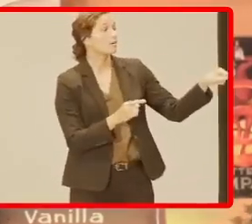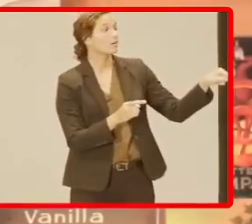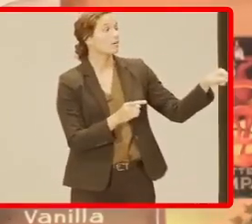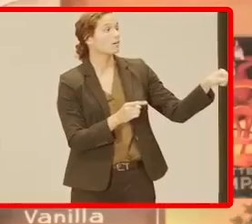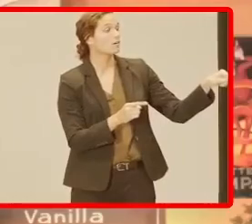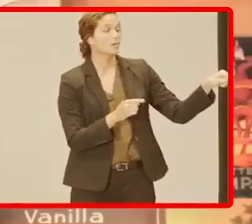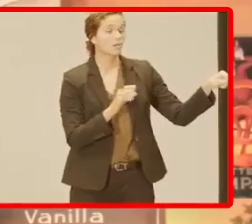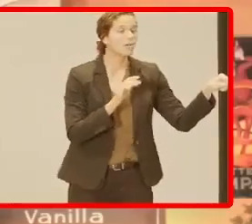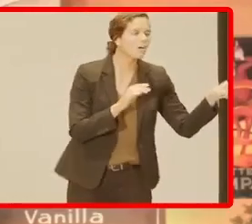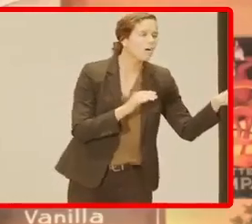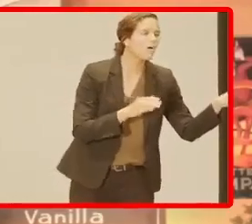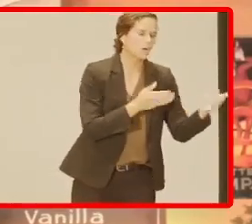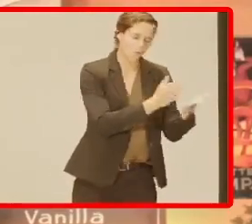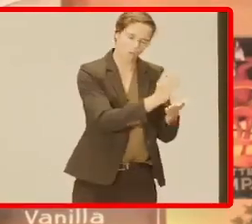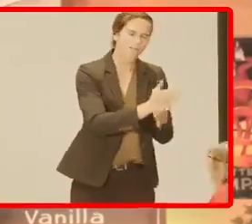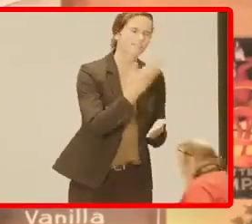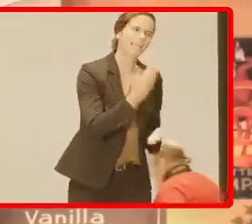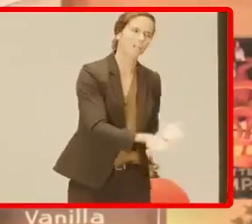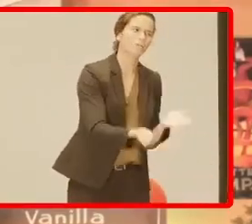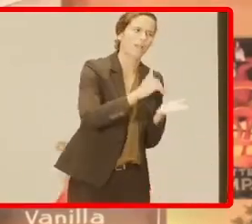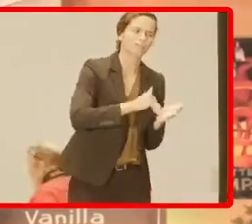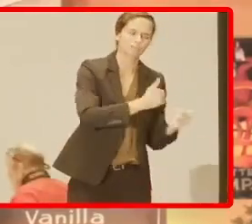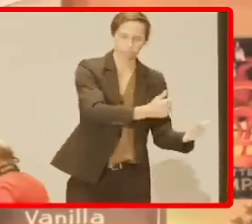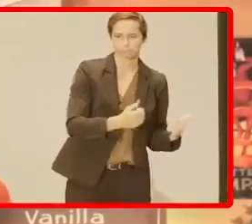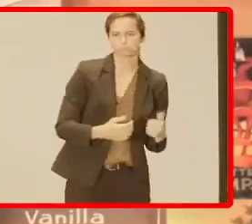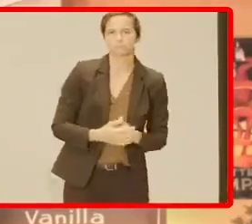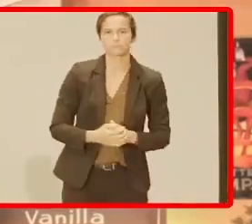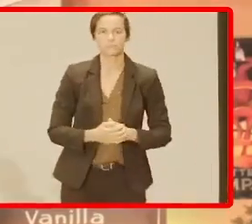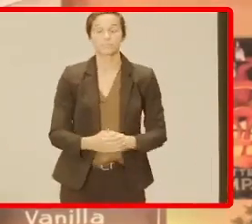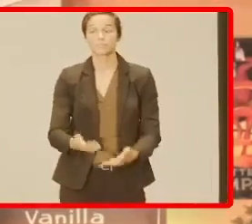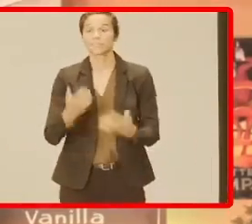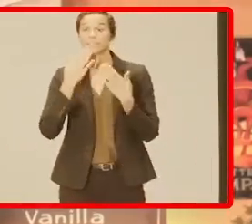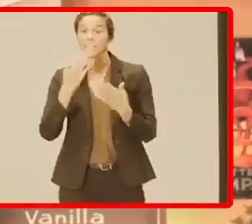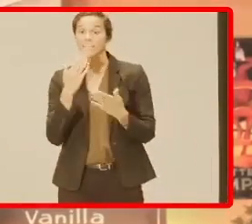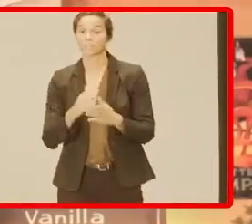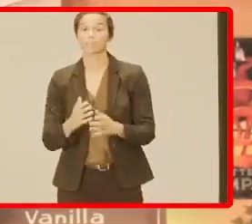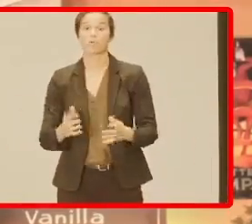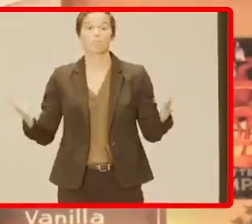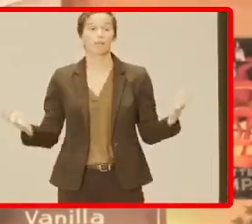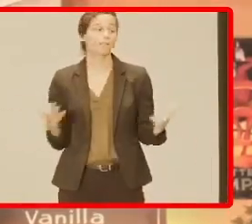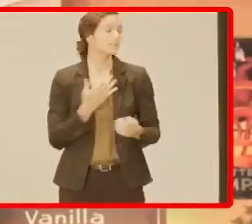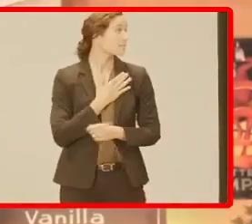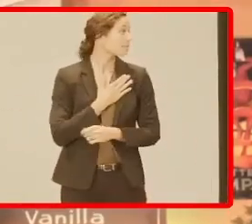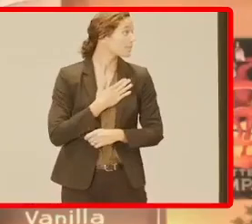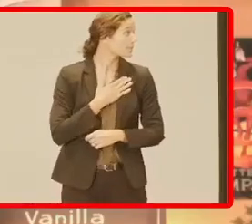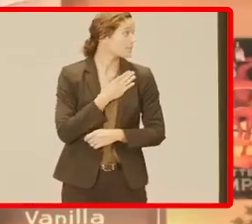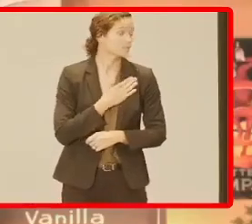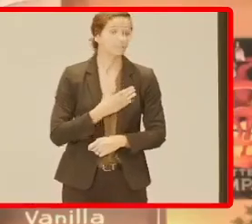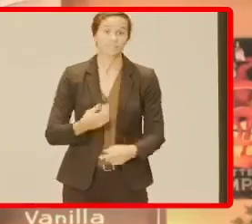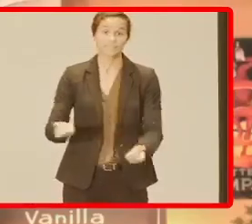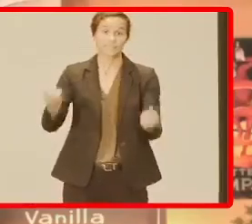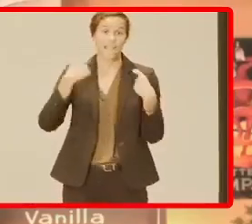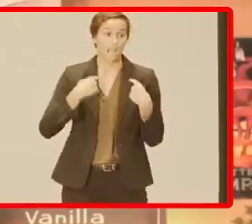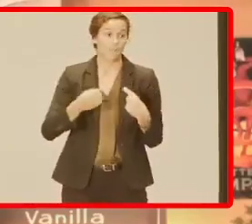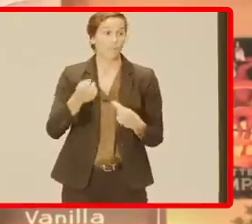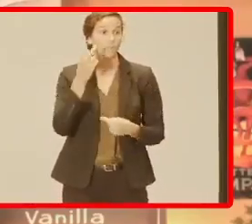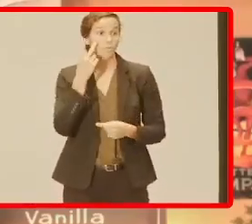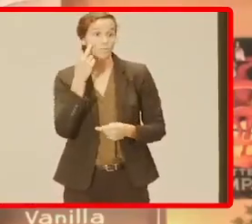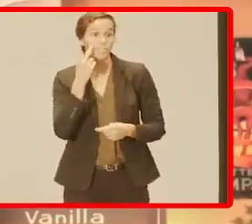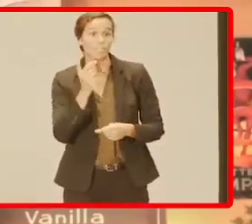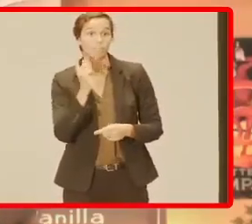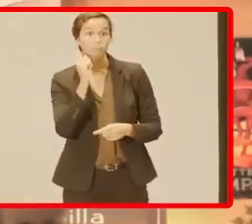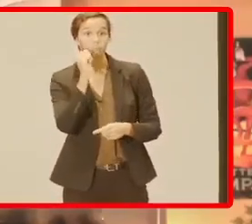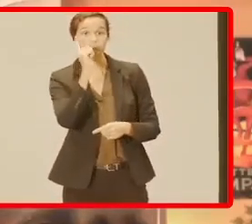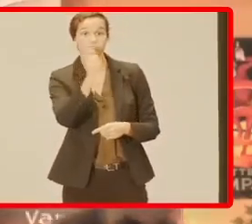All righty, thank you again. And if you want some of my book, please come and we see you, other moms.